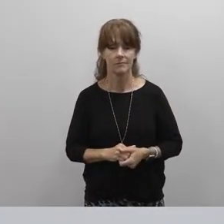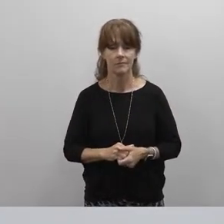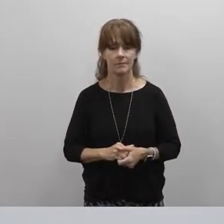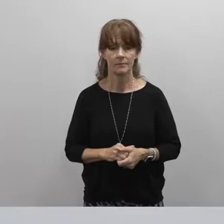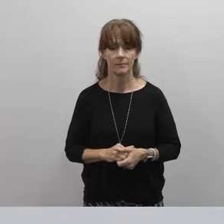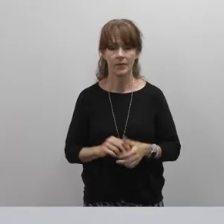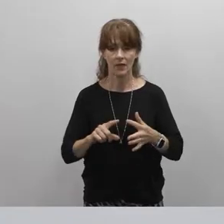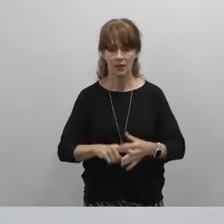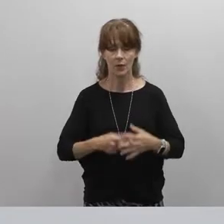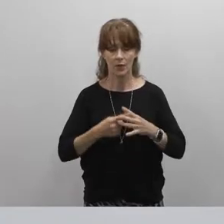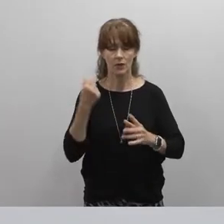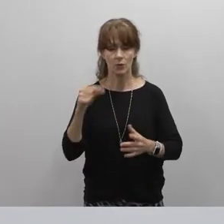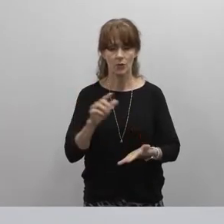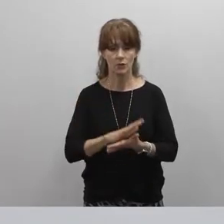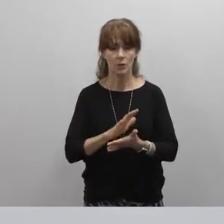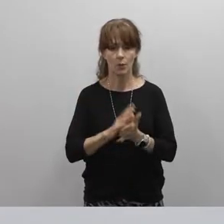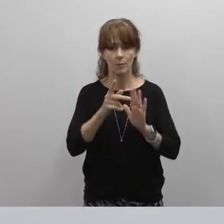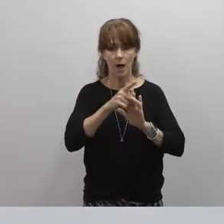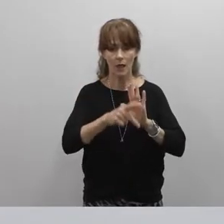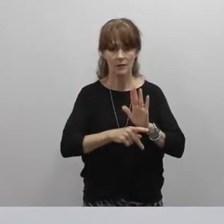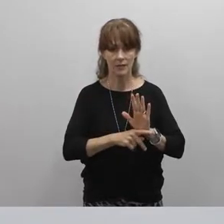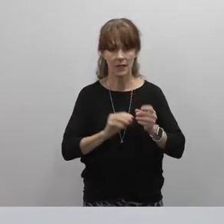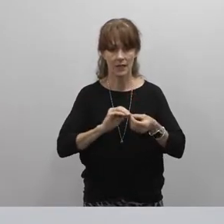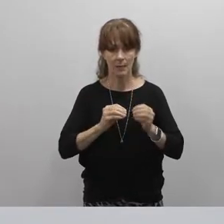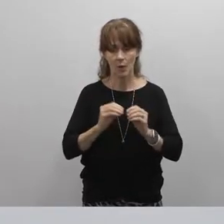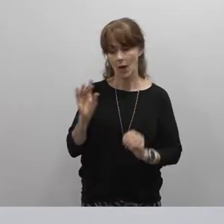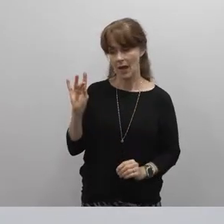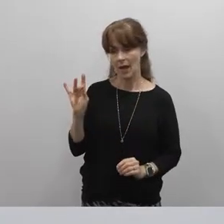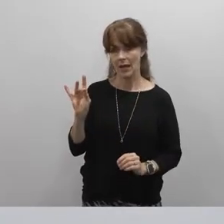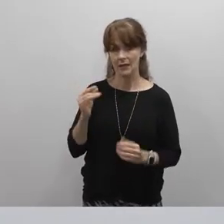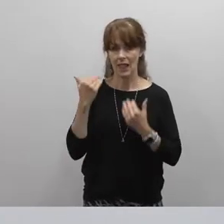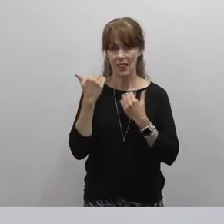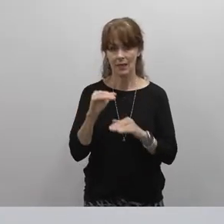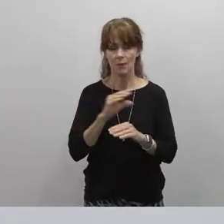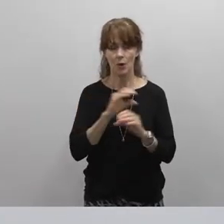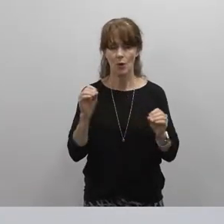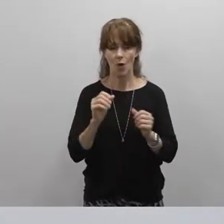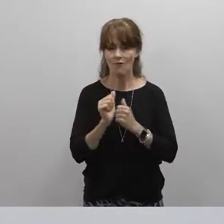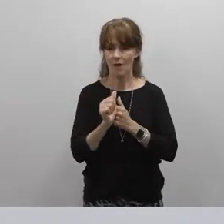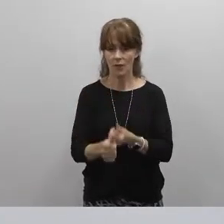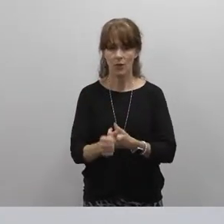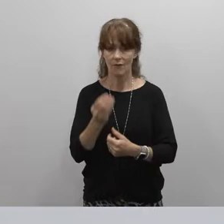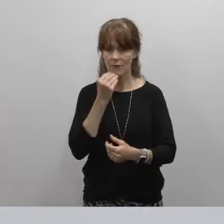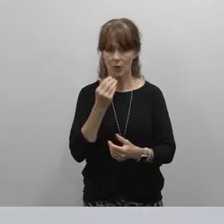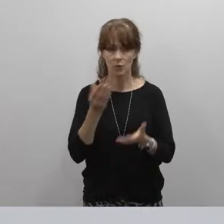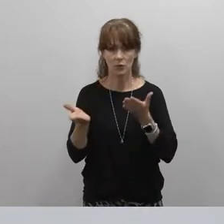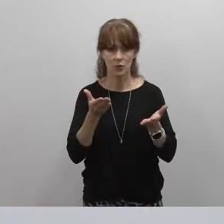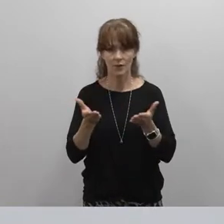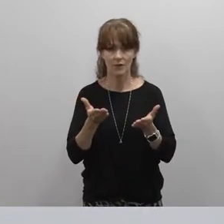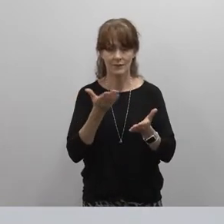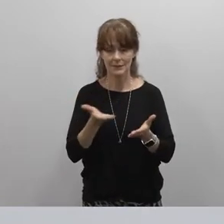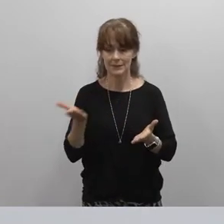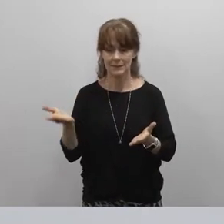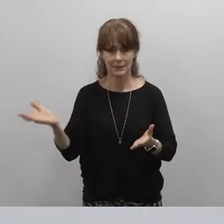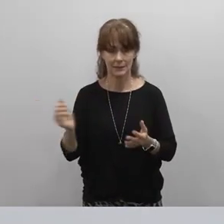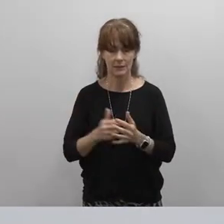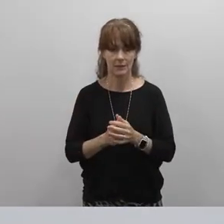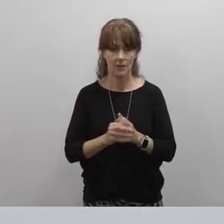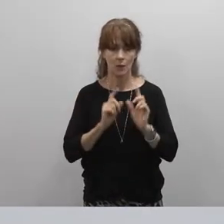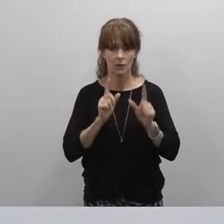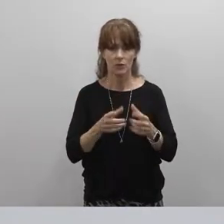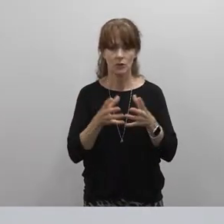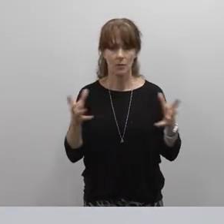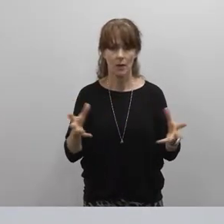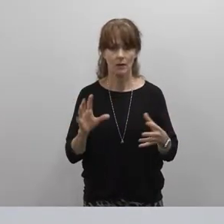In the original Green Schools Operation Policy number 8, there has been limited or no follow-through with food service-related items, which really results in